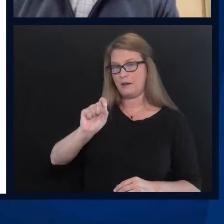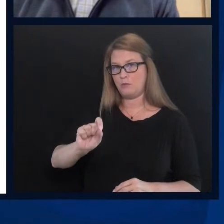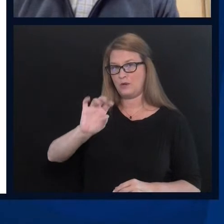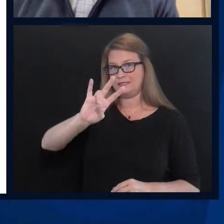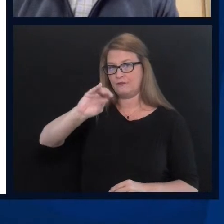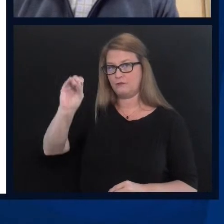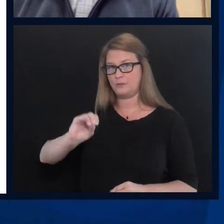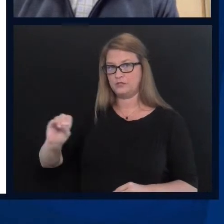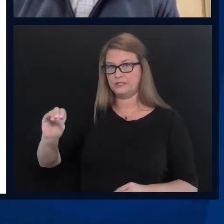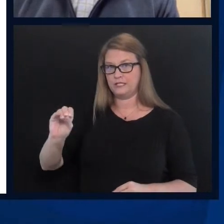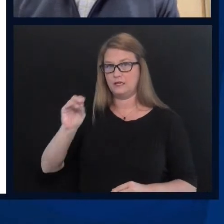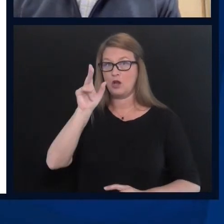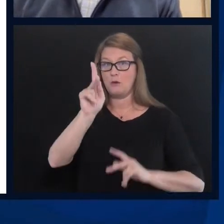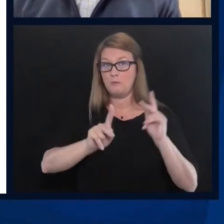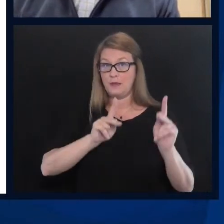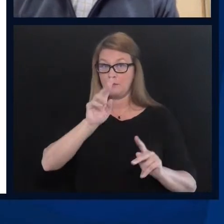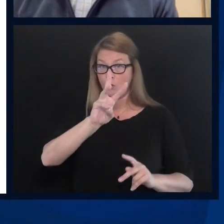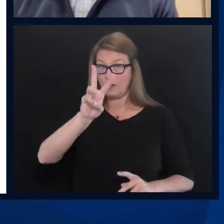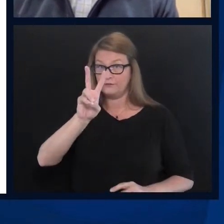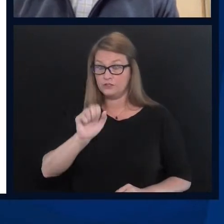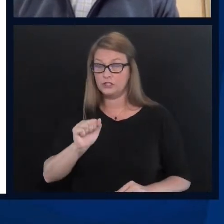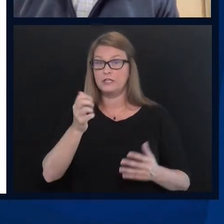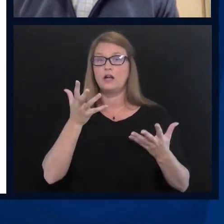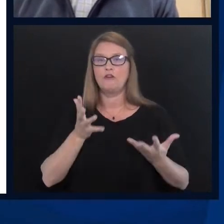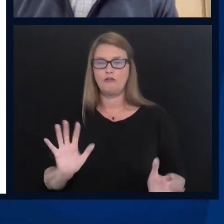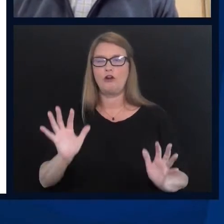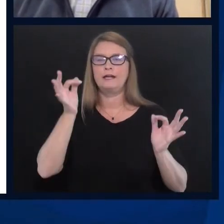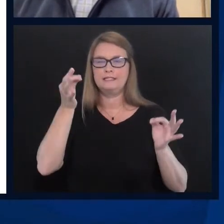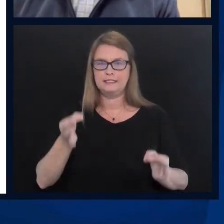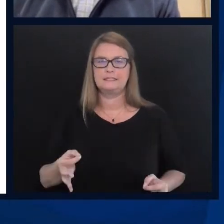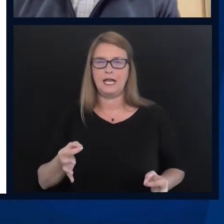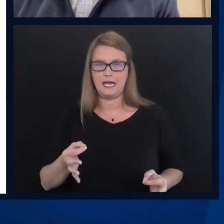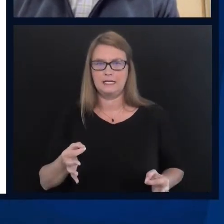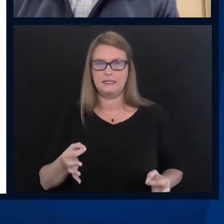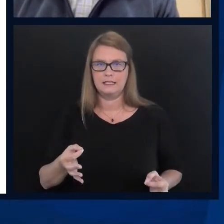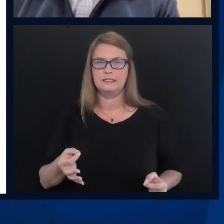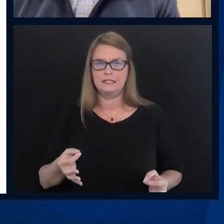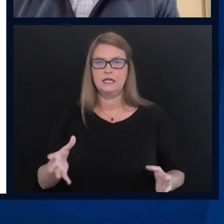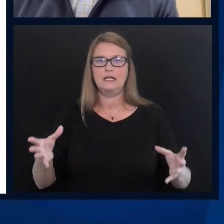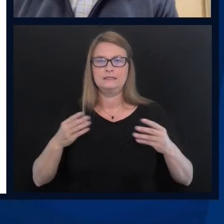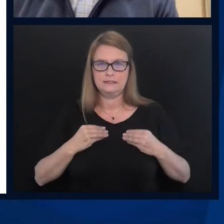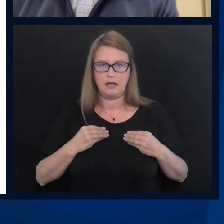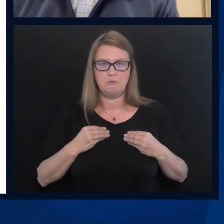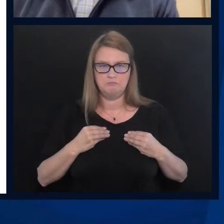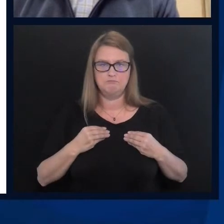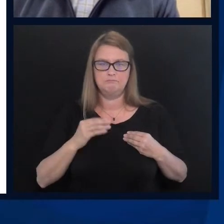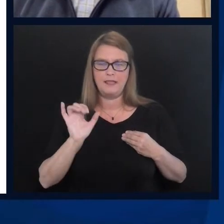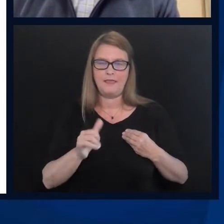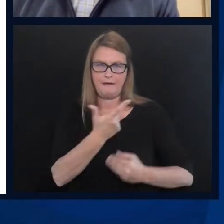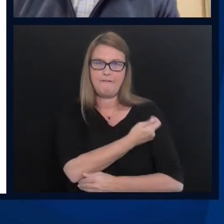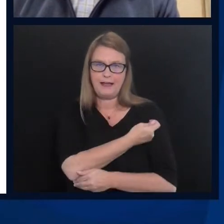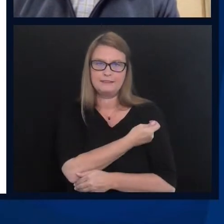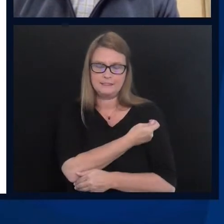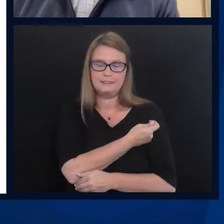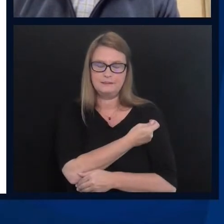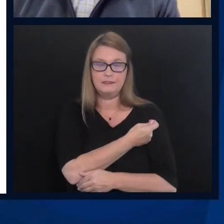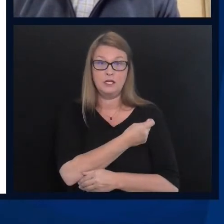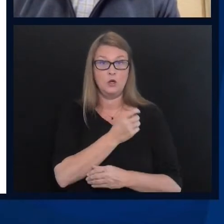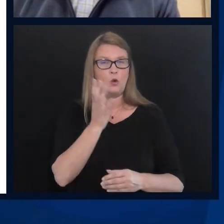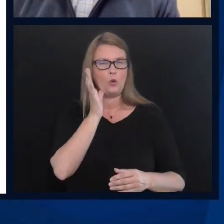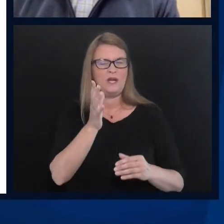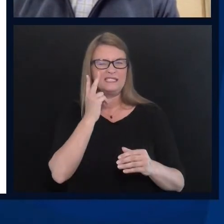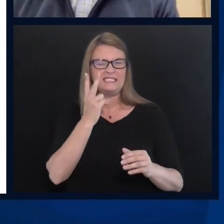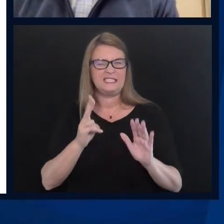68.7% of West Virginians have now decided to take a vaccine, and we continue to see a